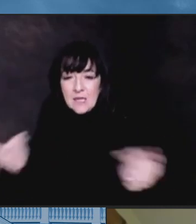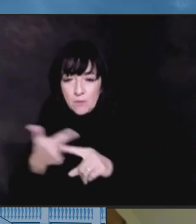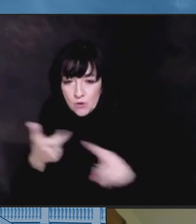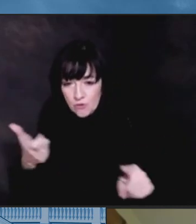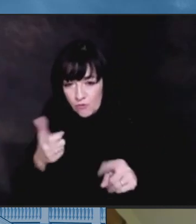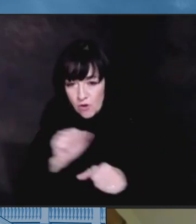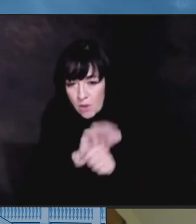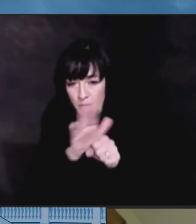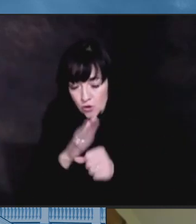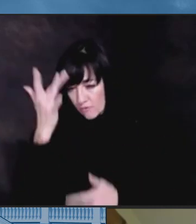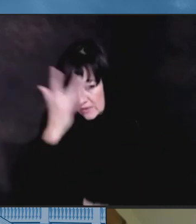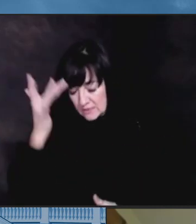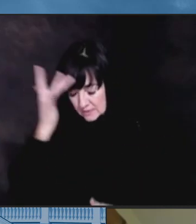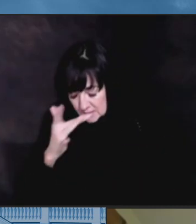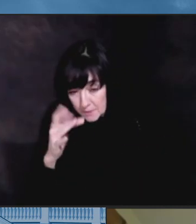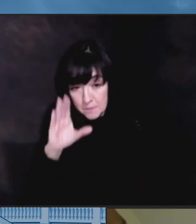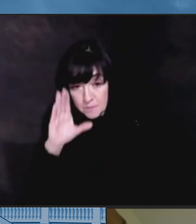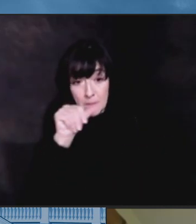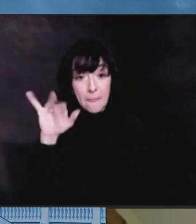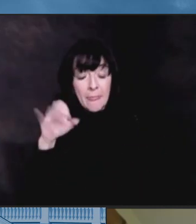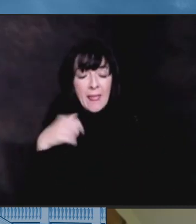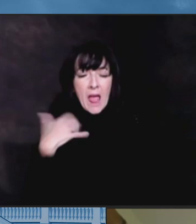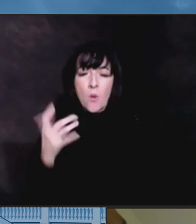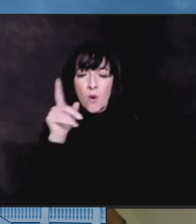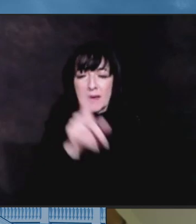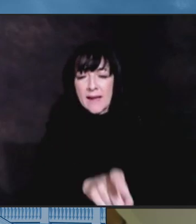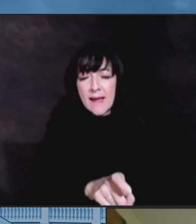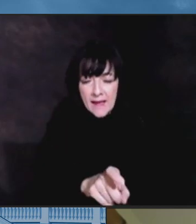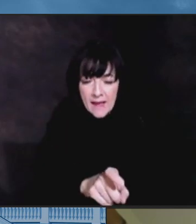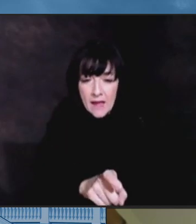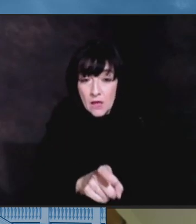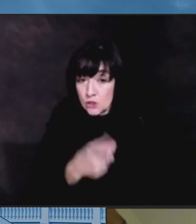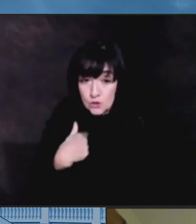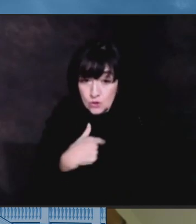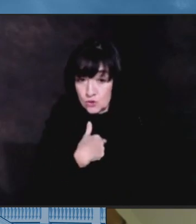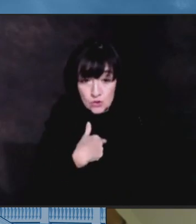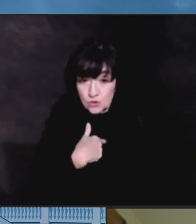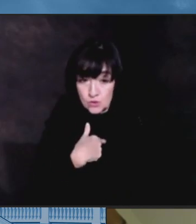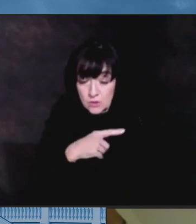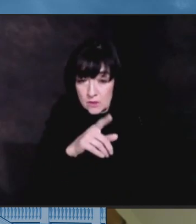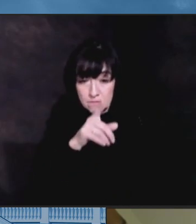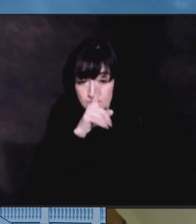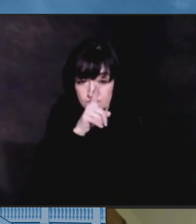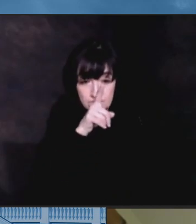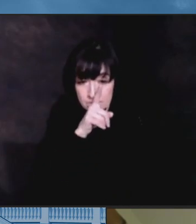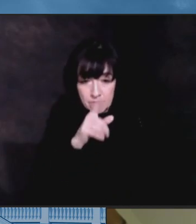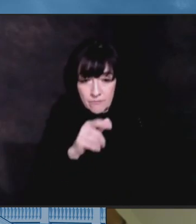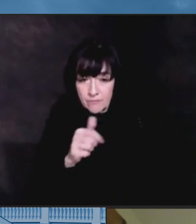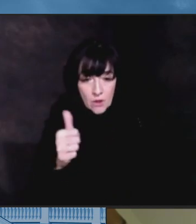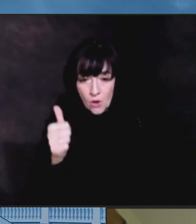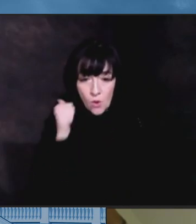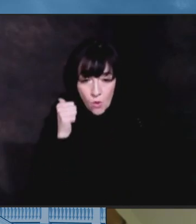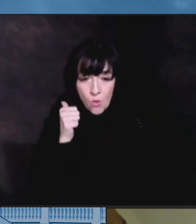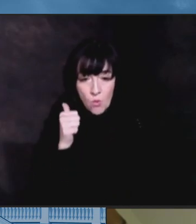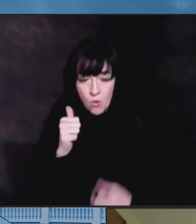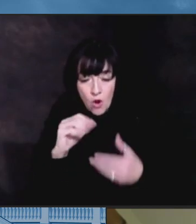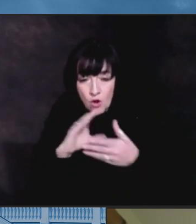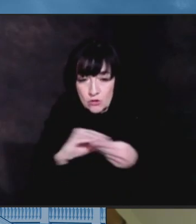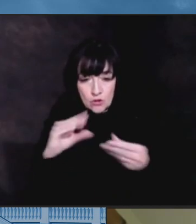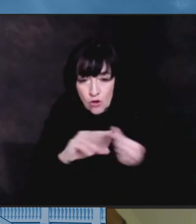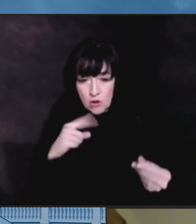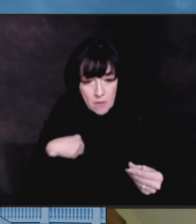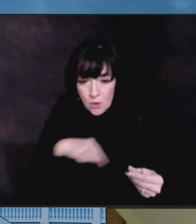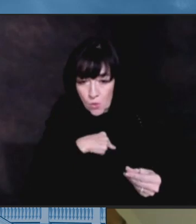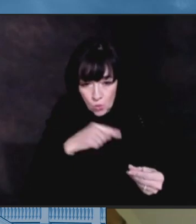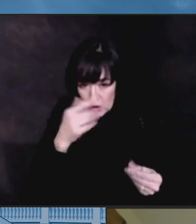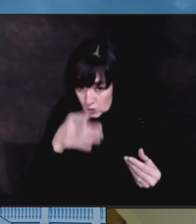Okay, so just before I ask my next question, just to clarify, we're not going to talk about what our actual bed capacity sits at right now. Like, we don't have a number at this